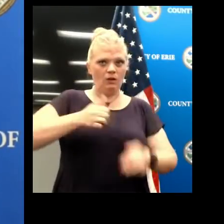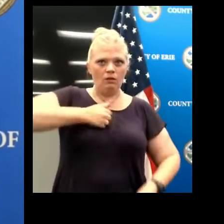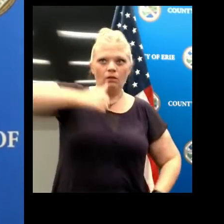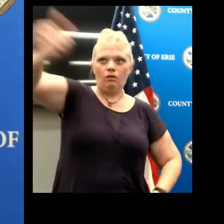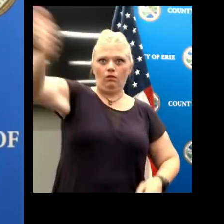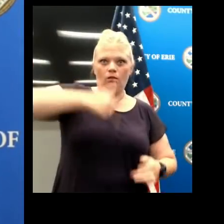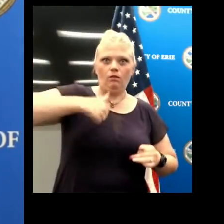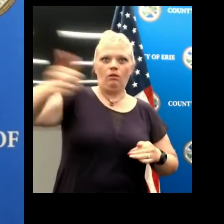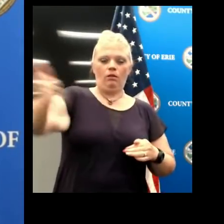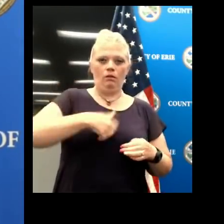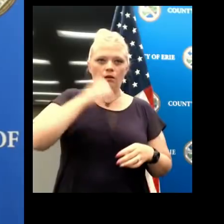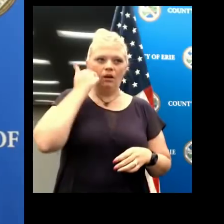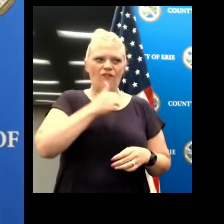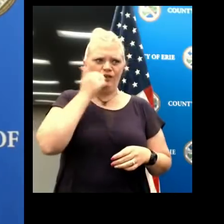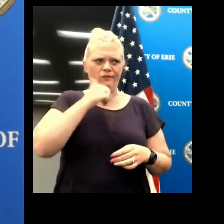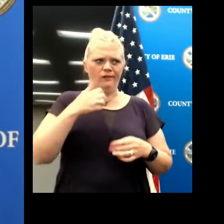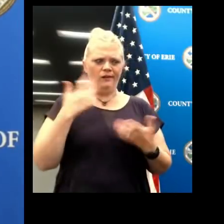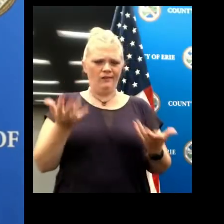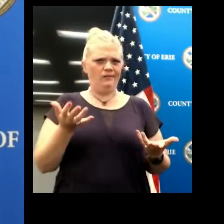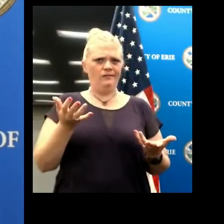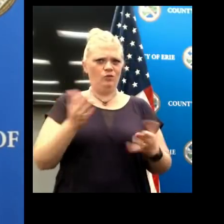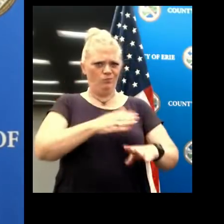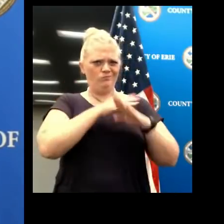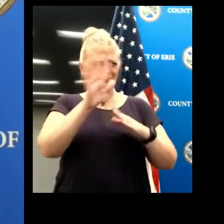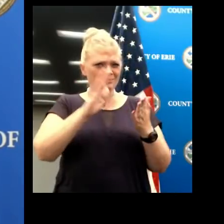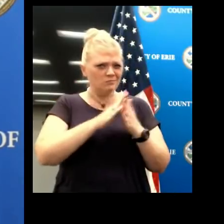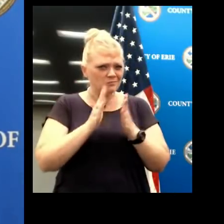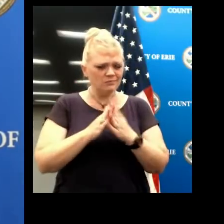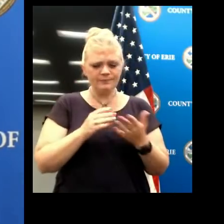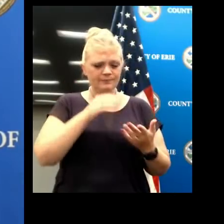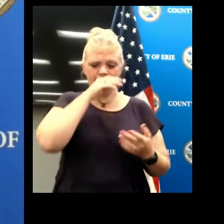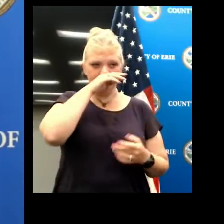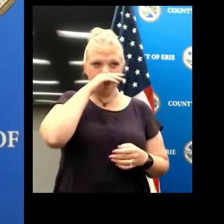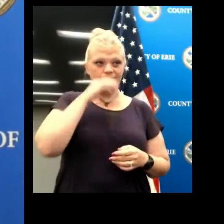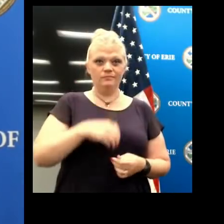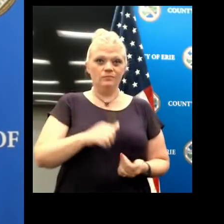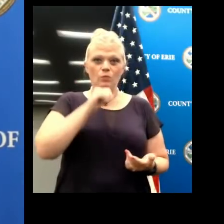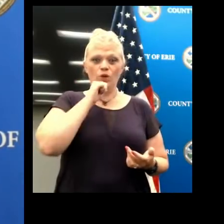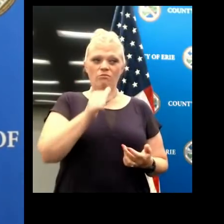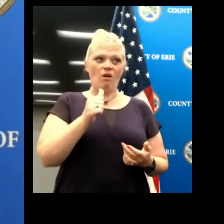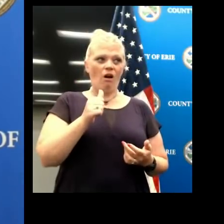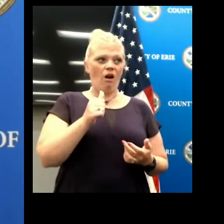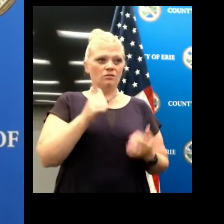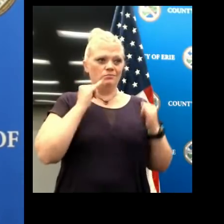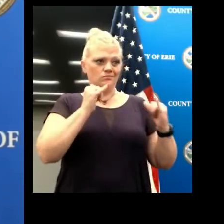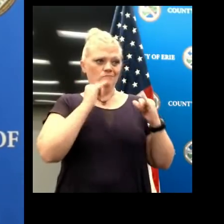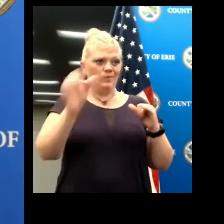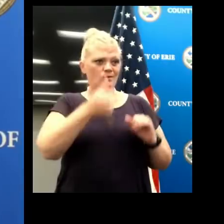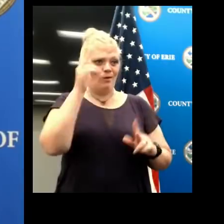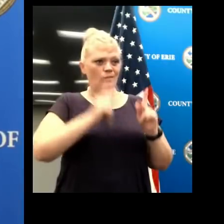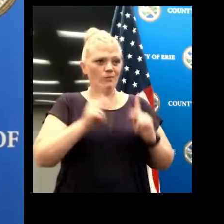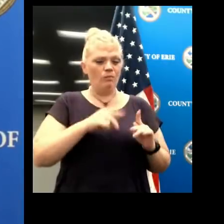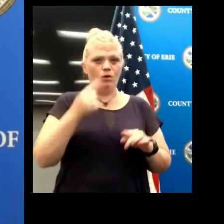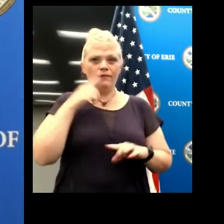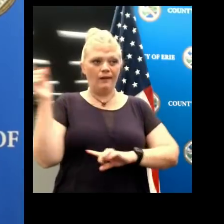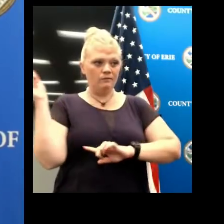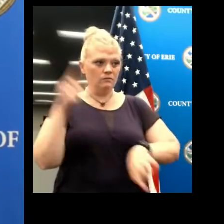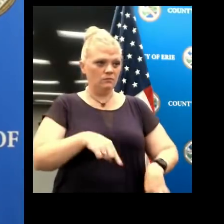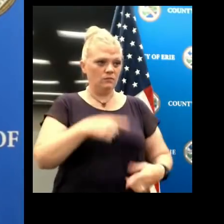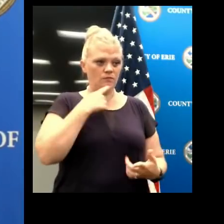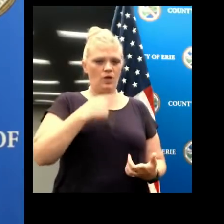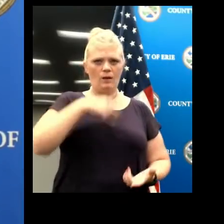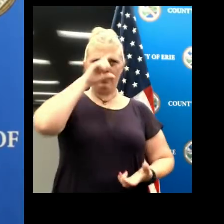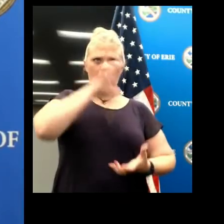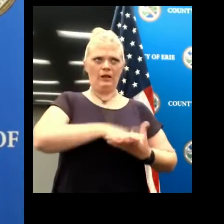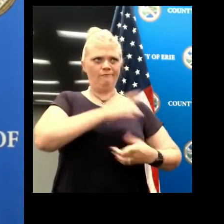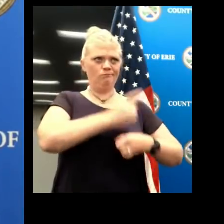protect your neighborhood if you live in Franklinville. We will not be defined by others who come in to say what they believe is